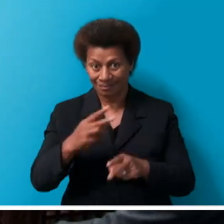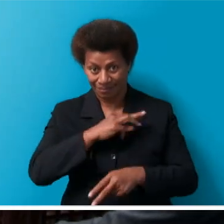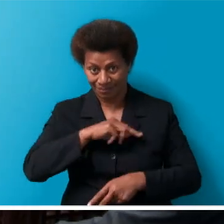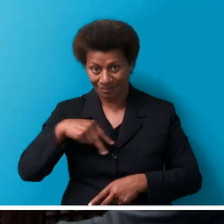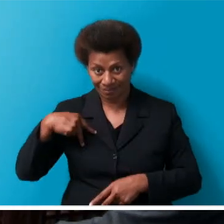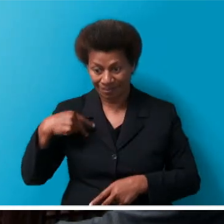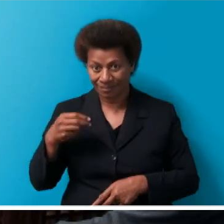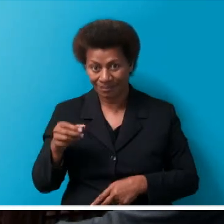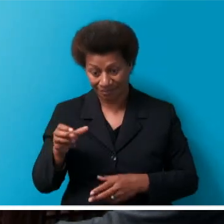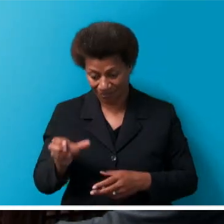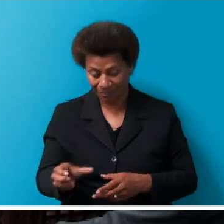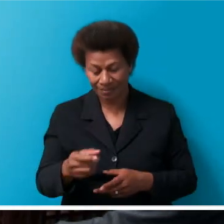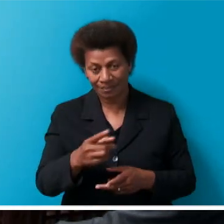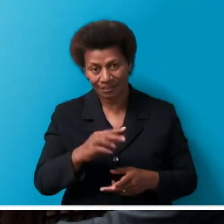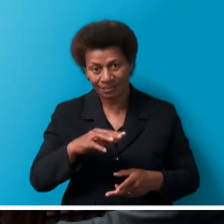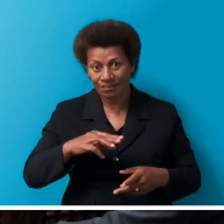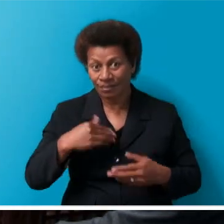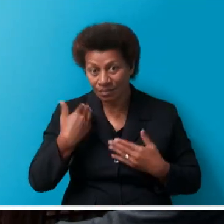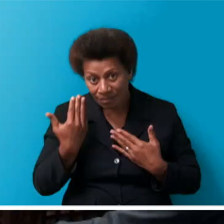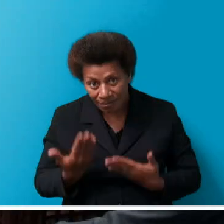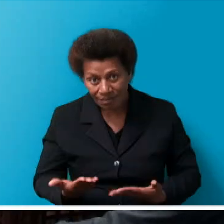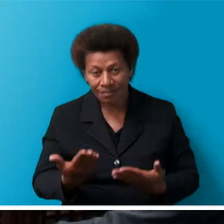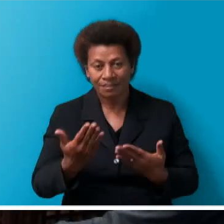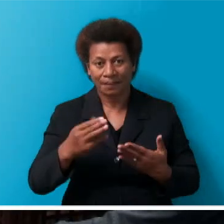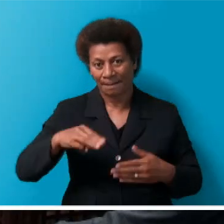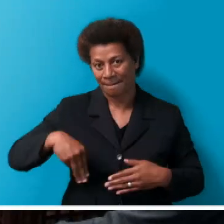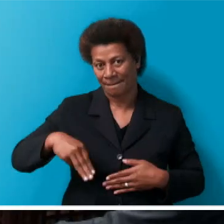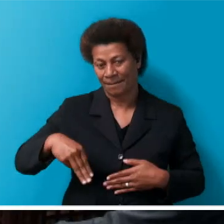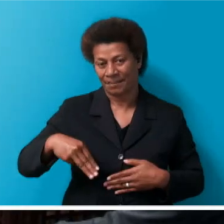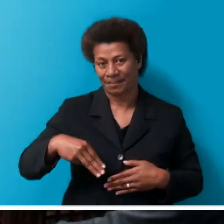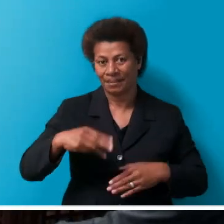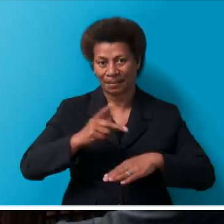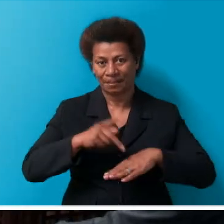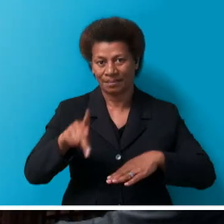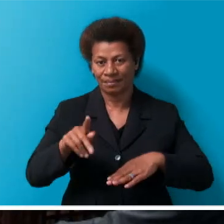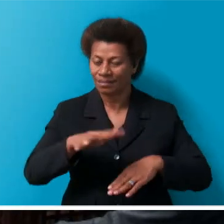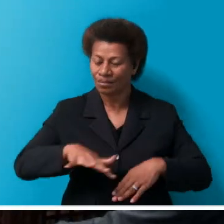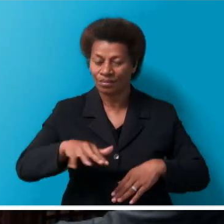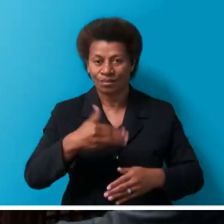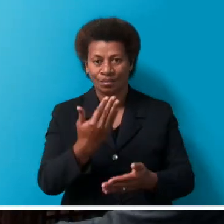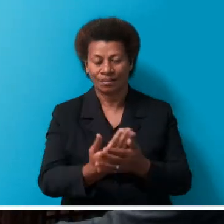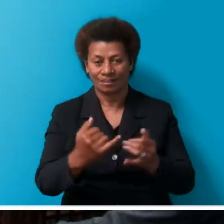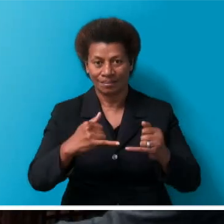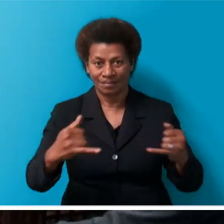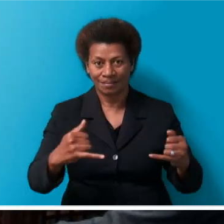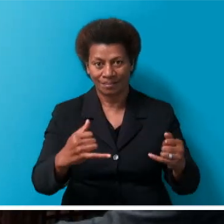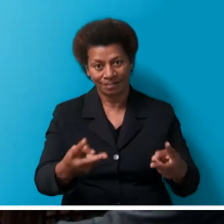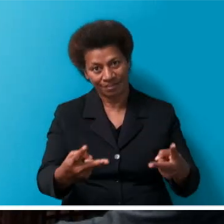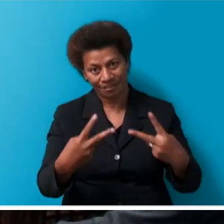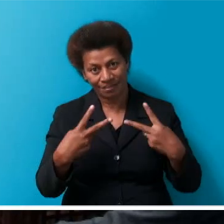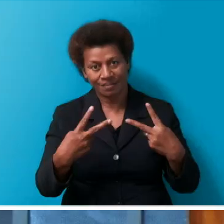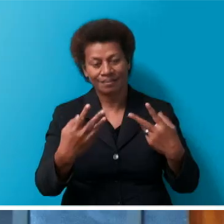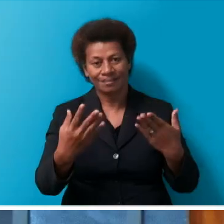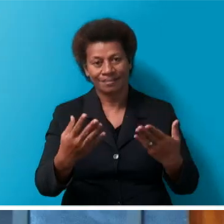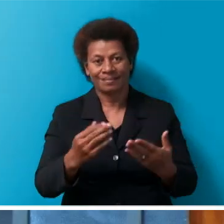Assistant Ministers, Honorable Members of Parliament, and those joining us in the gallery and online. Nisa Yandra Vinakasaka, Jai Shri